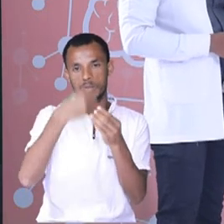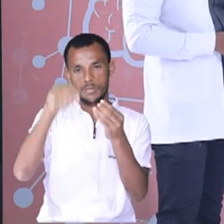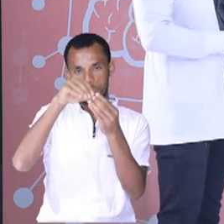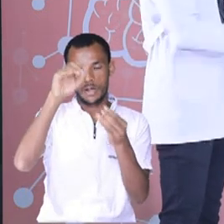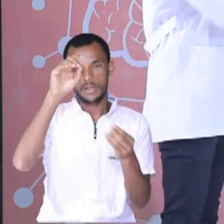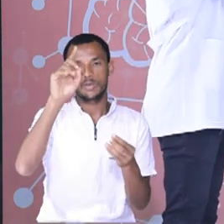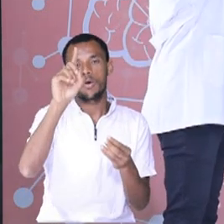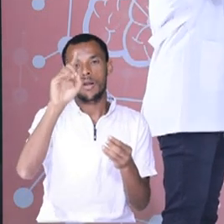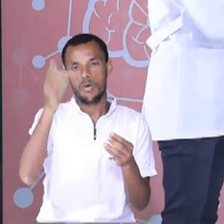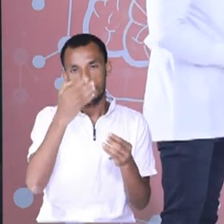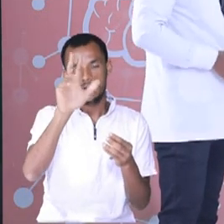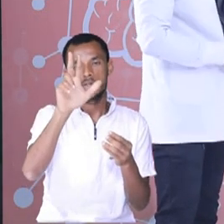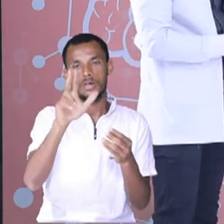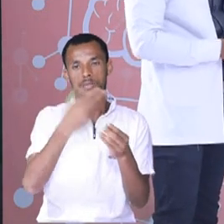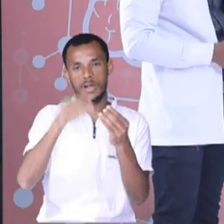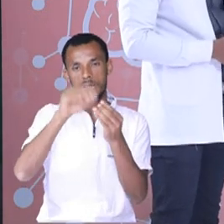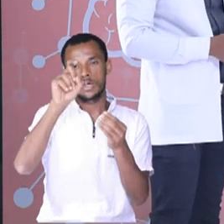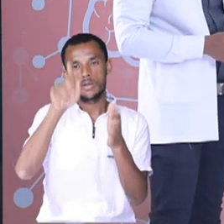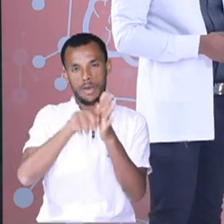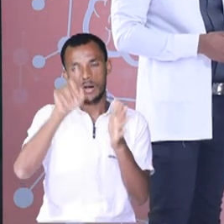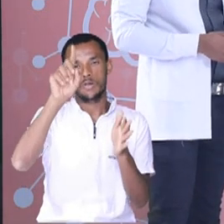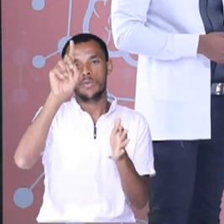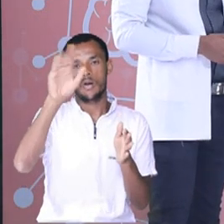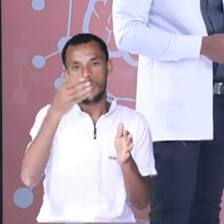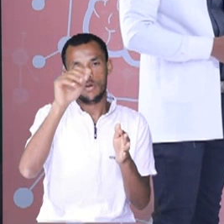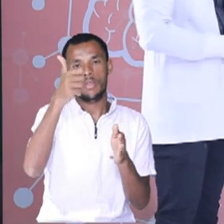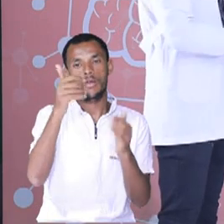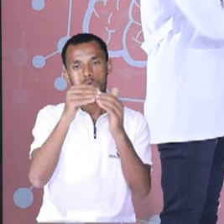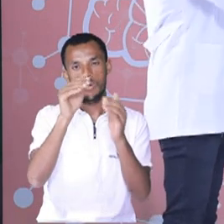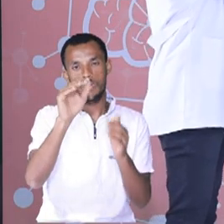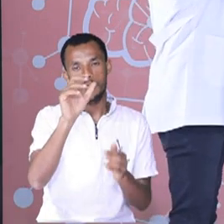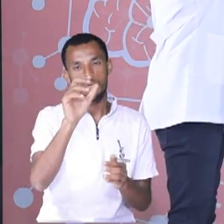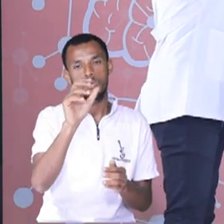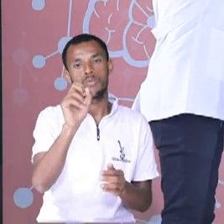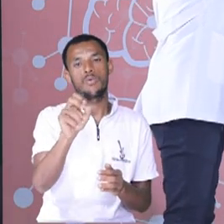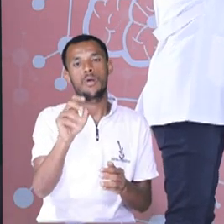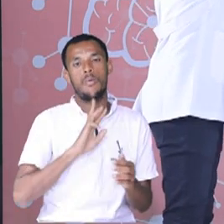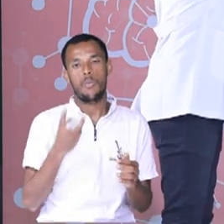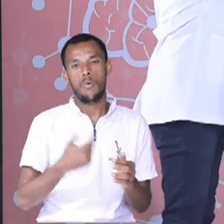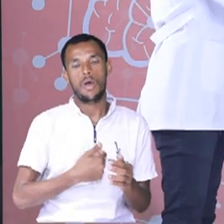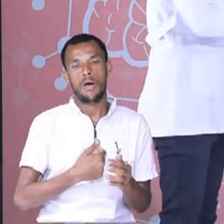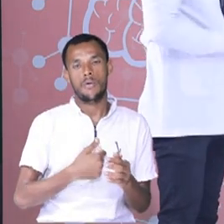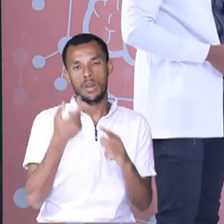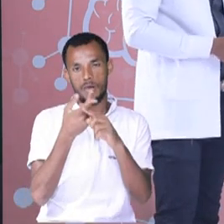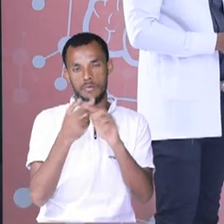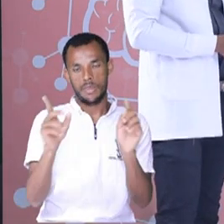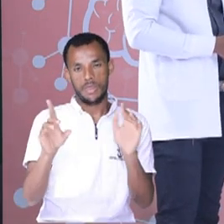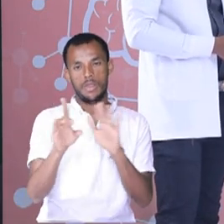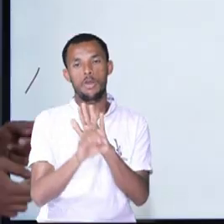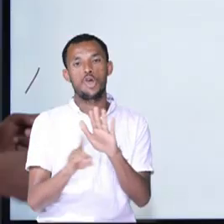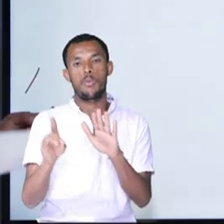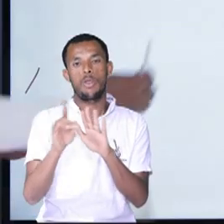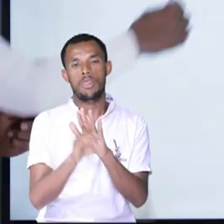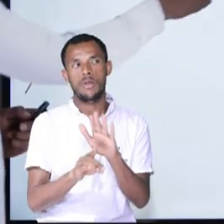over 3 plus x minus 1 over 10 is equal to 12. Here is, we have a different